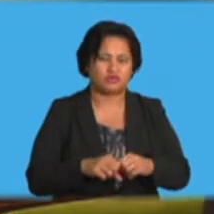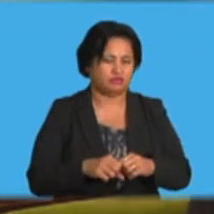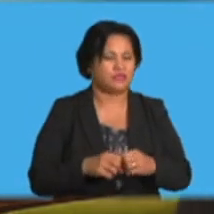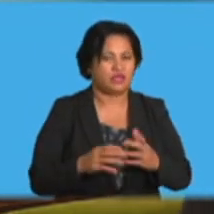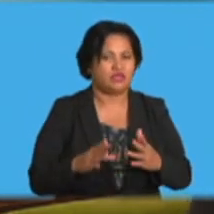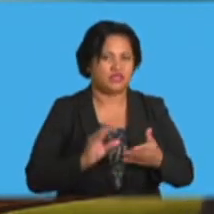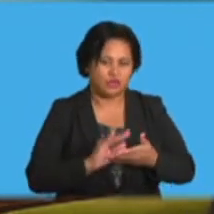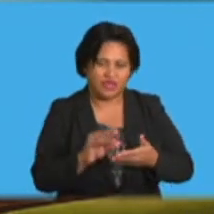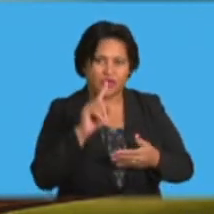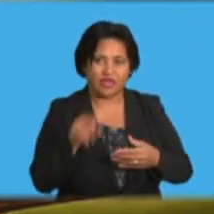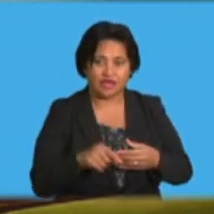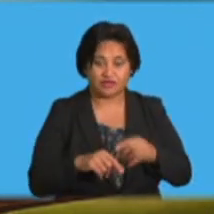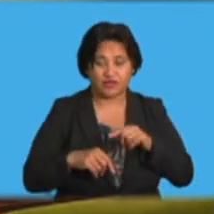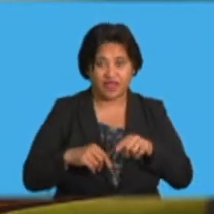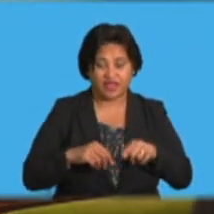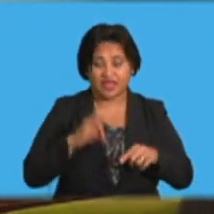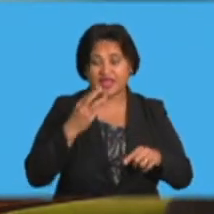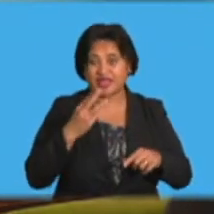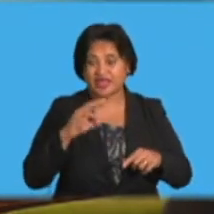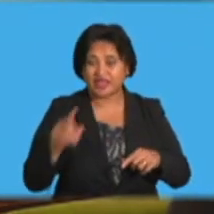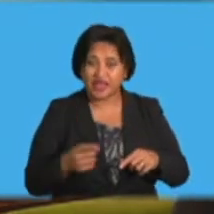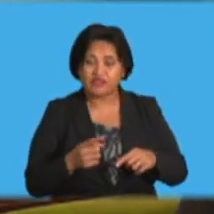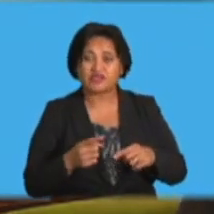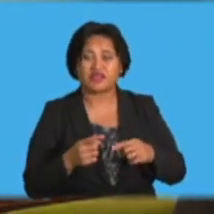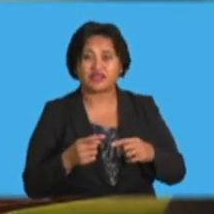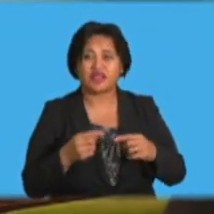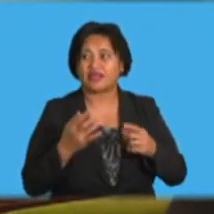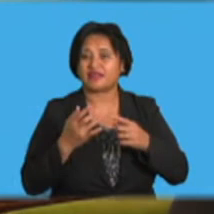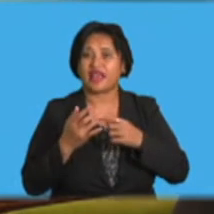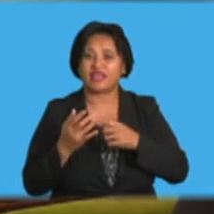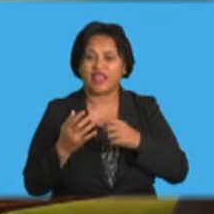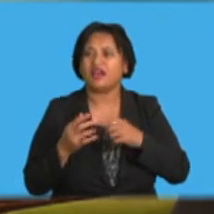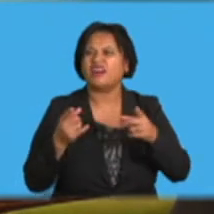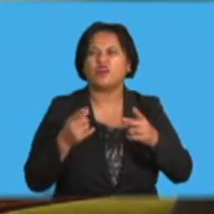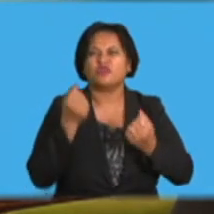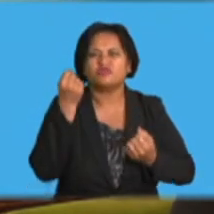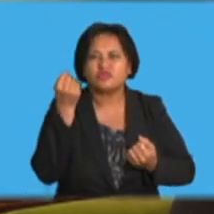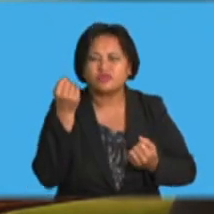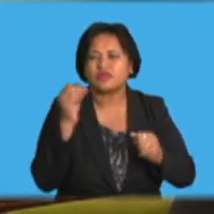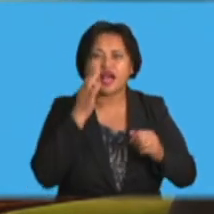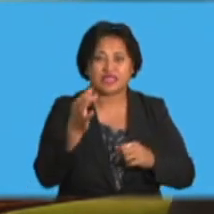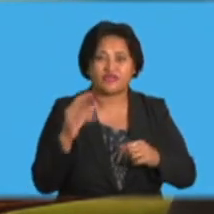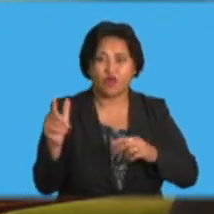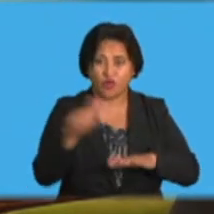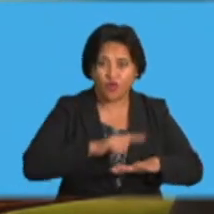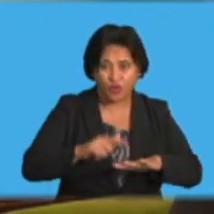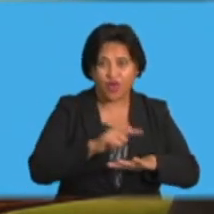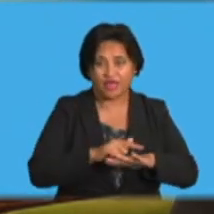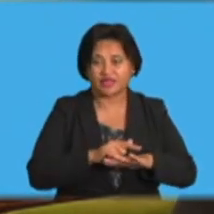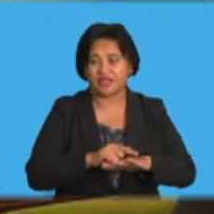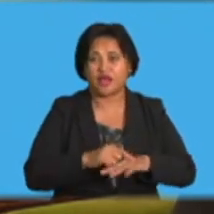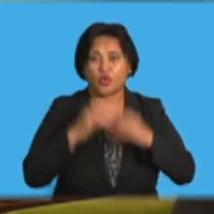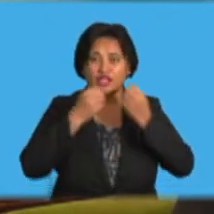from this, Madam Speaker, 3,428 households under Vaka Vanua arrangements were assisted with $1,500, where their homes were either destroyed